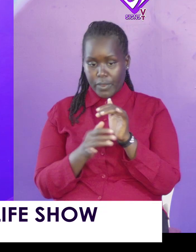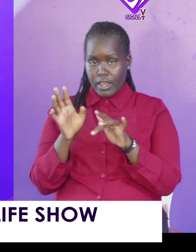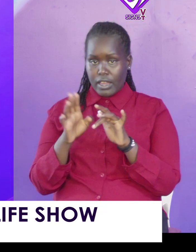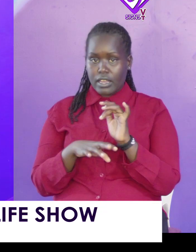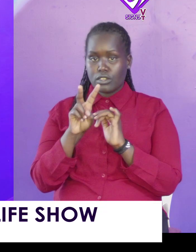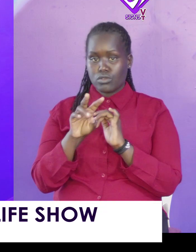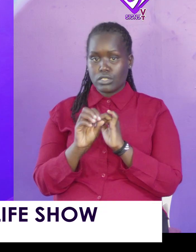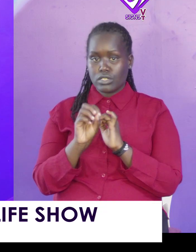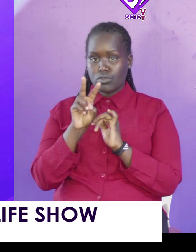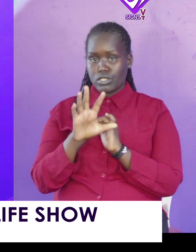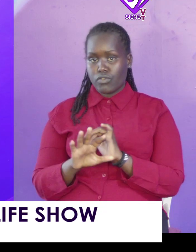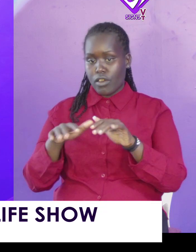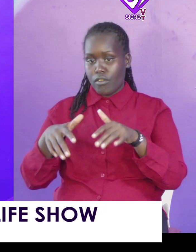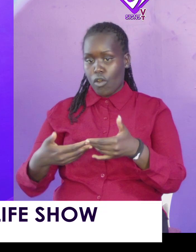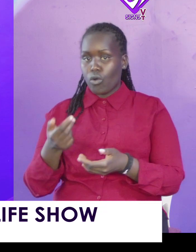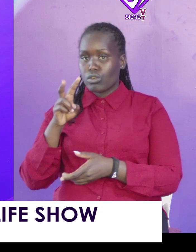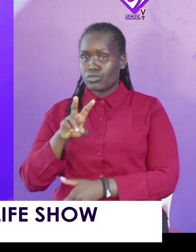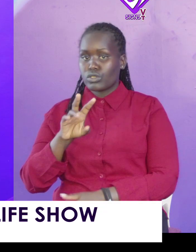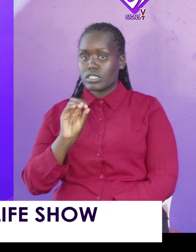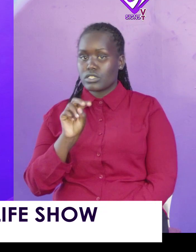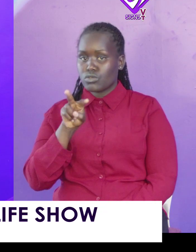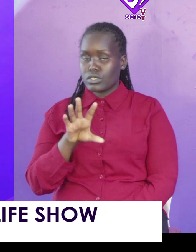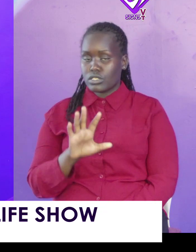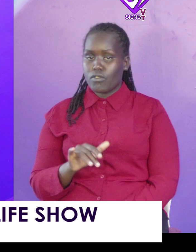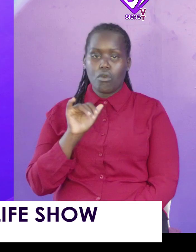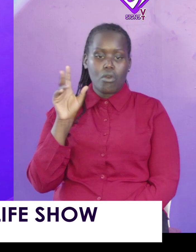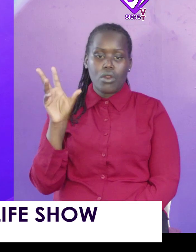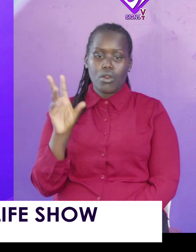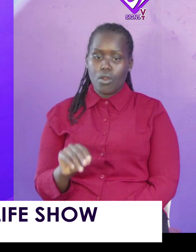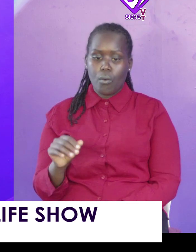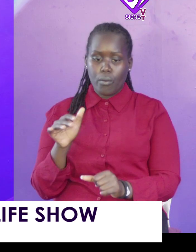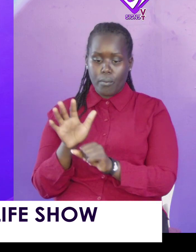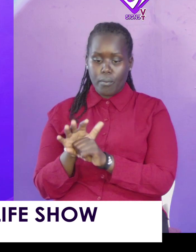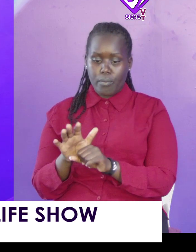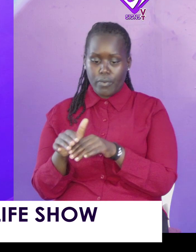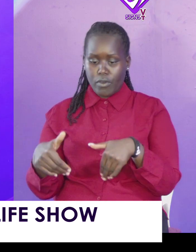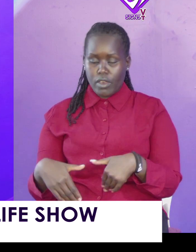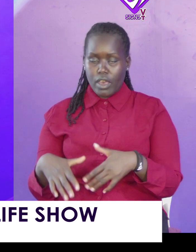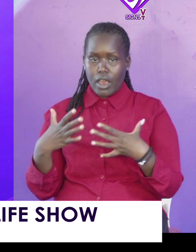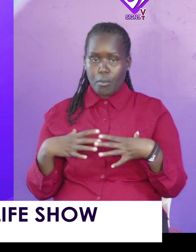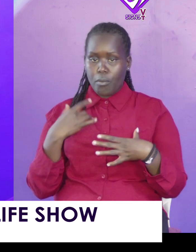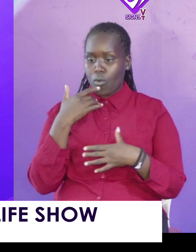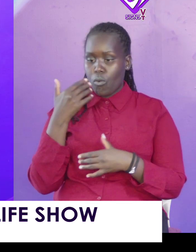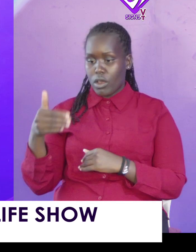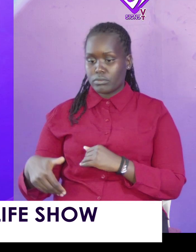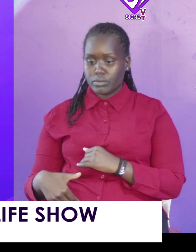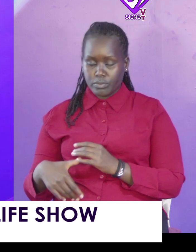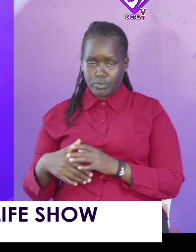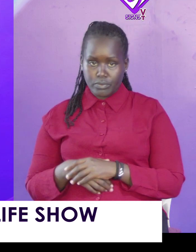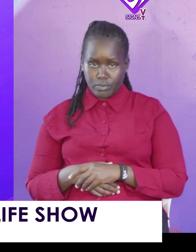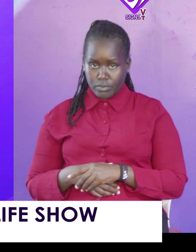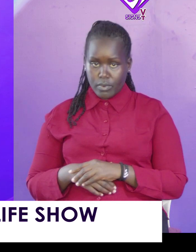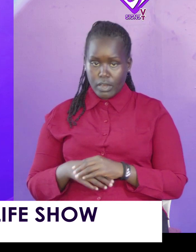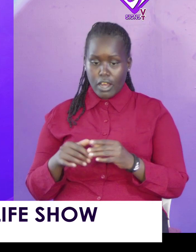my 2024. No, not with these many young people that are so young and